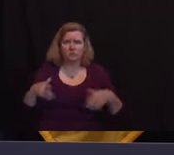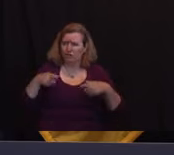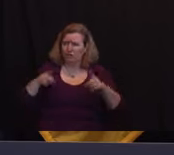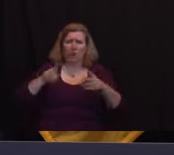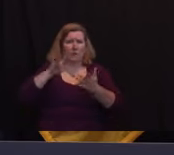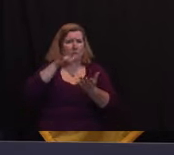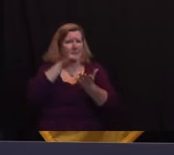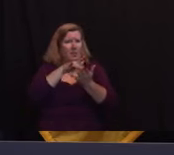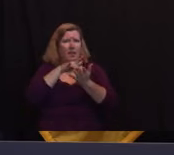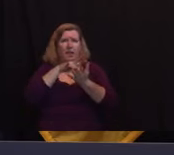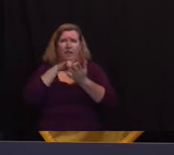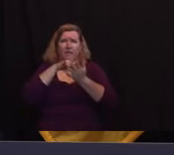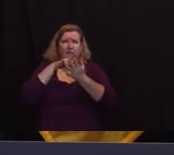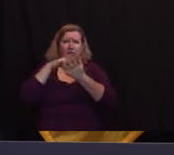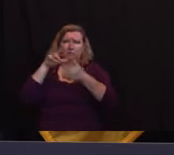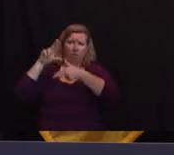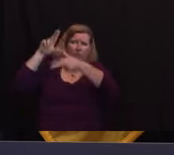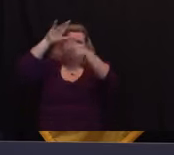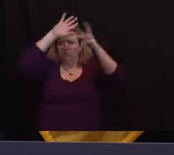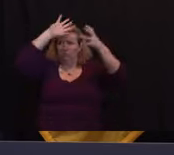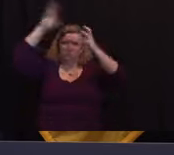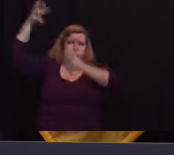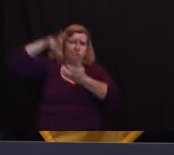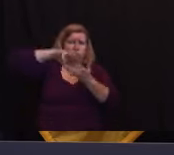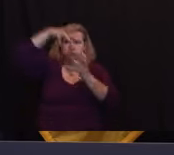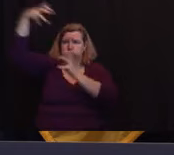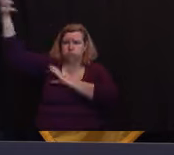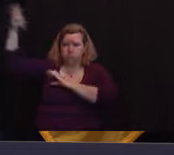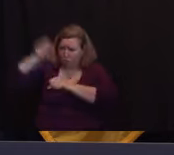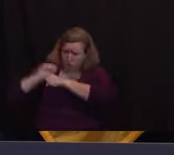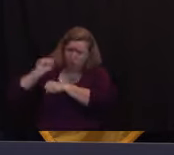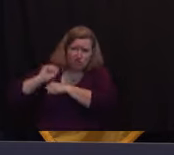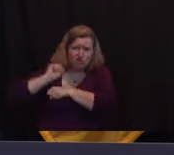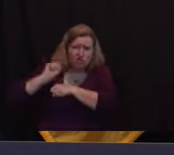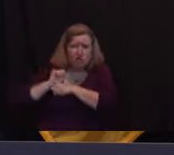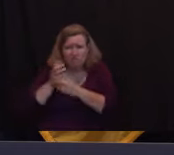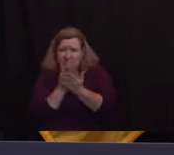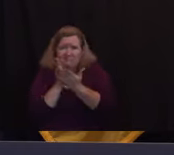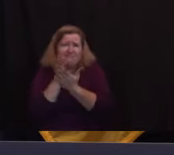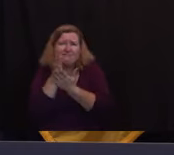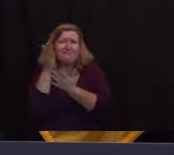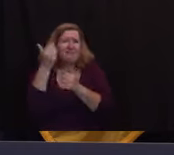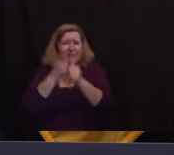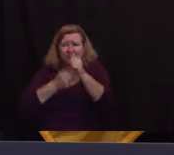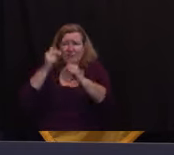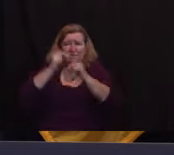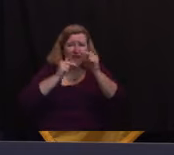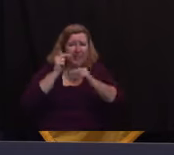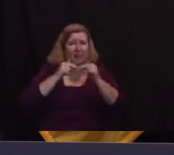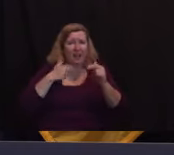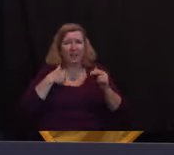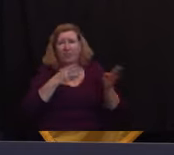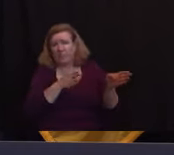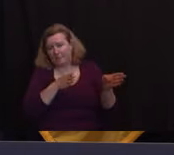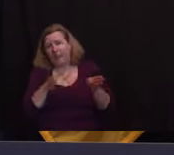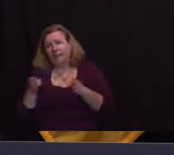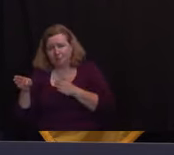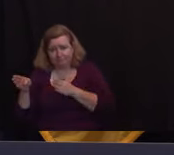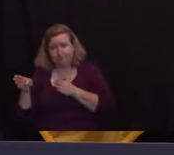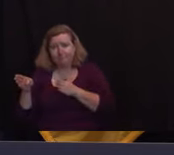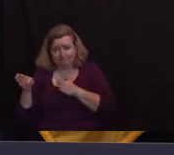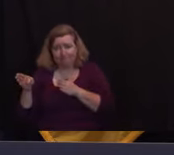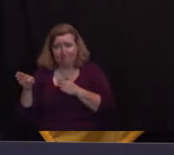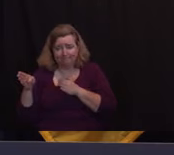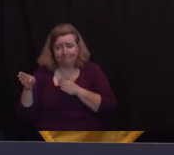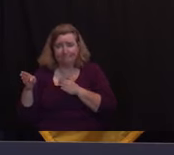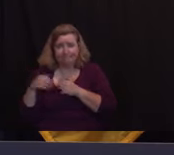hit. But it is important that there's a plan at each one of these facilities and chains of facilities where